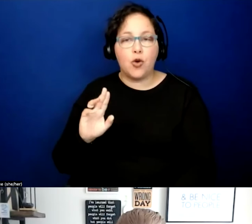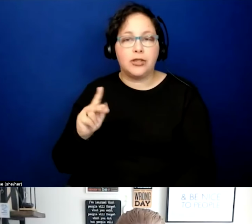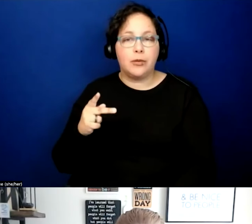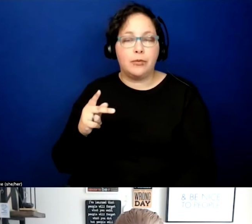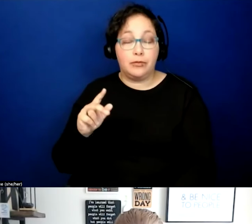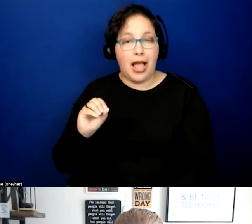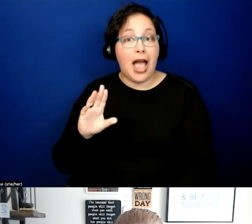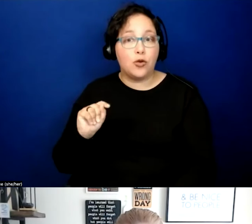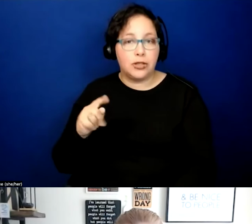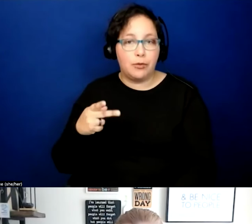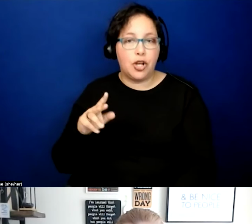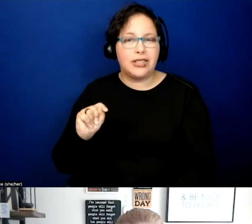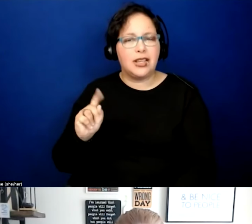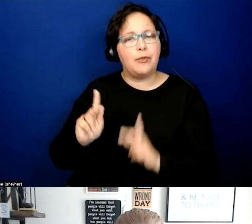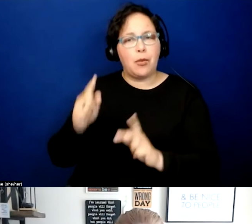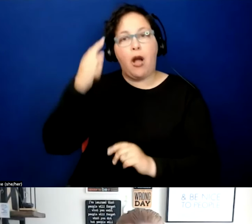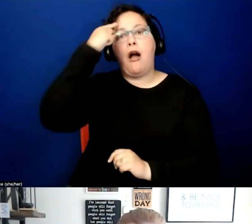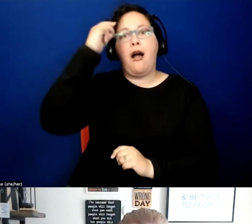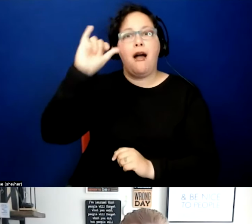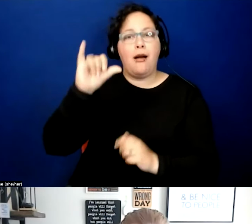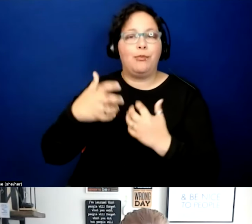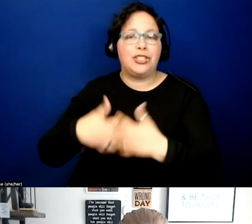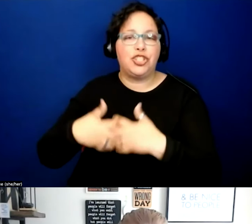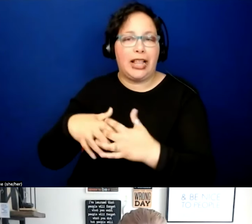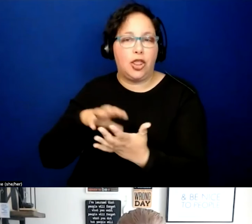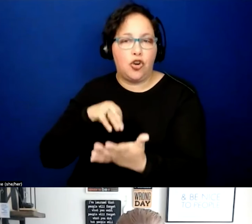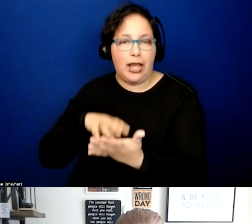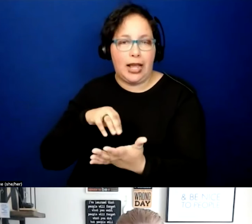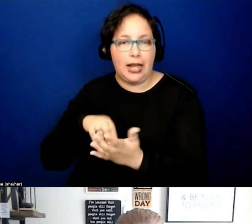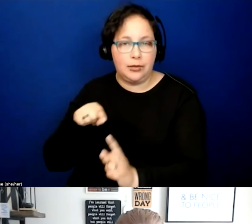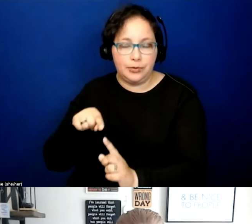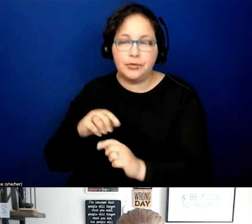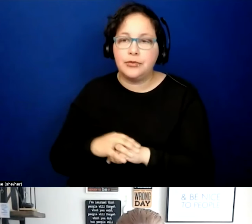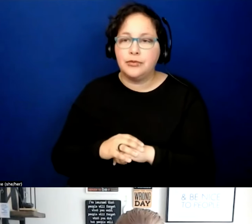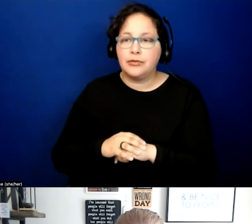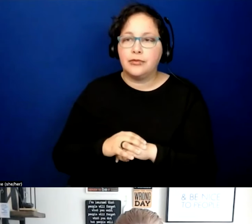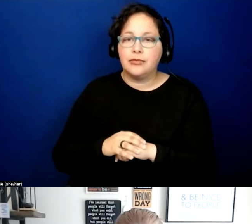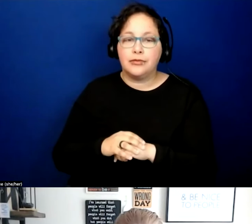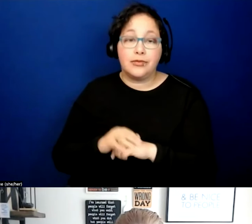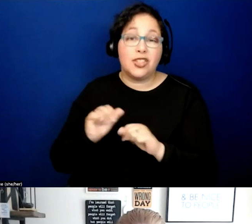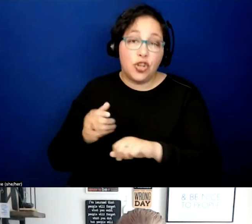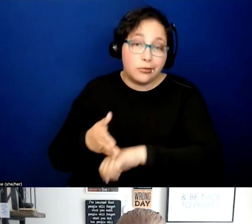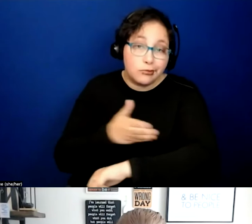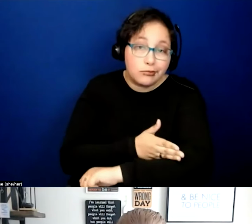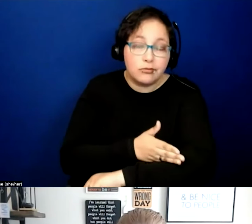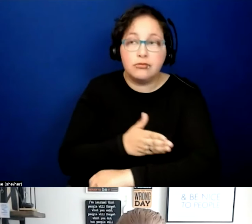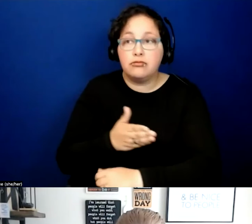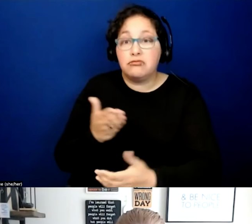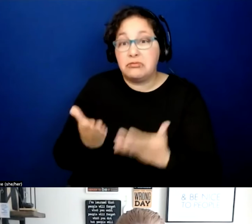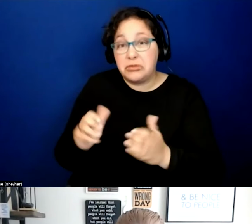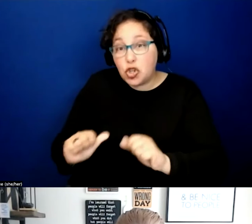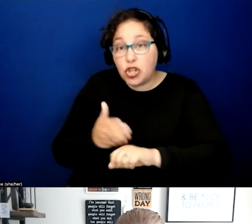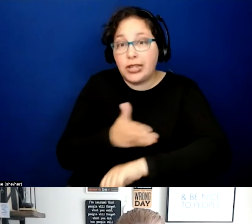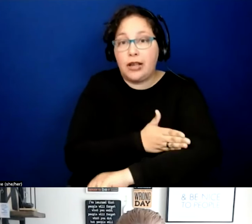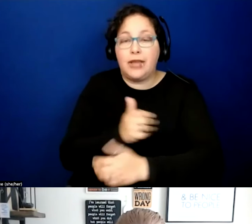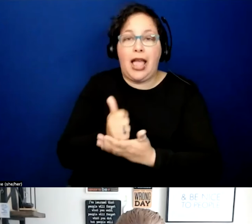lot of people think about machine learning and how the advances in machine learning can help or could help create more